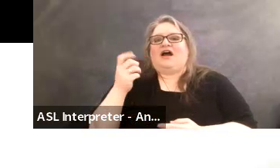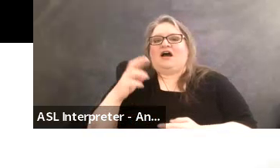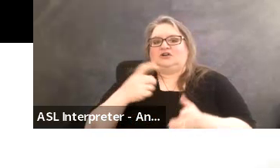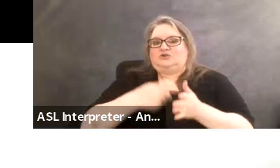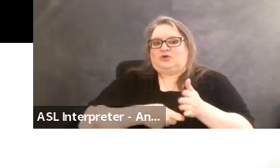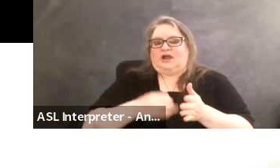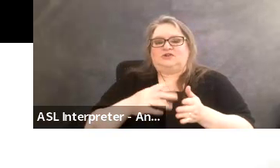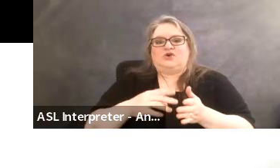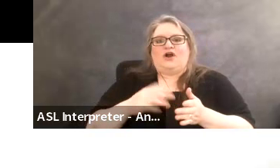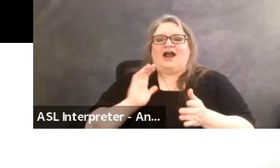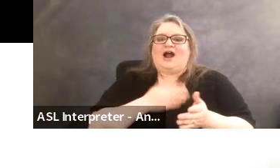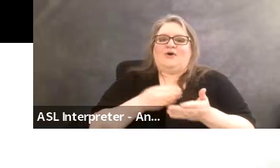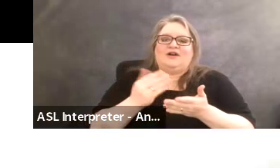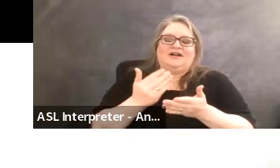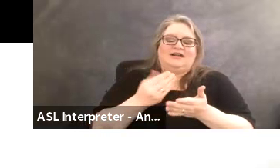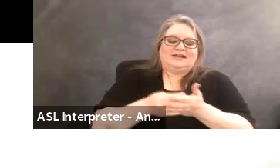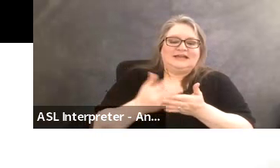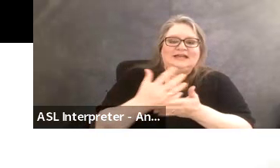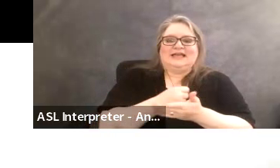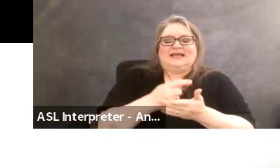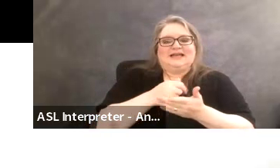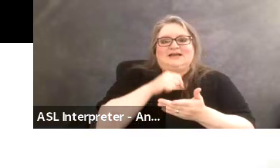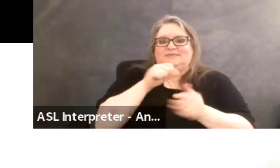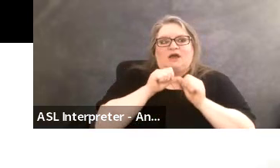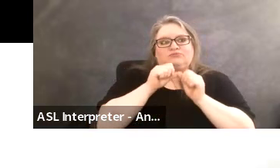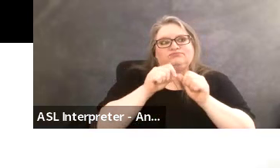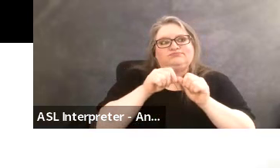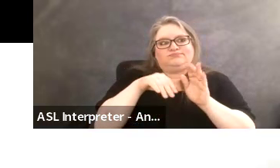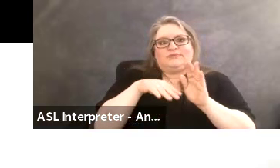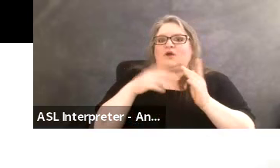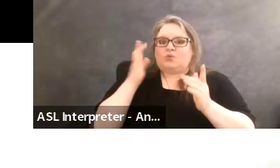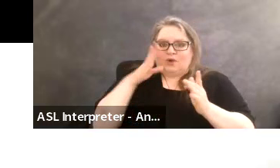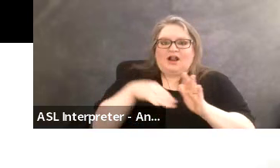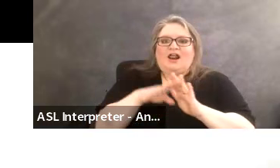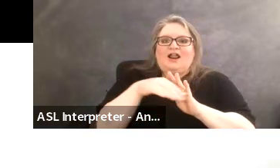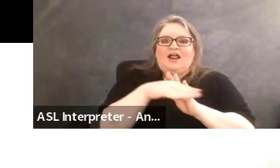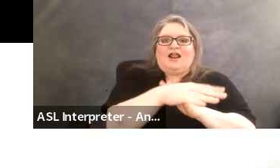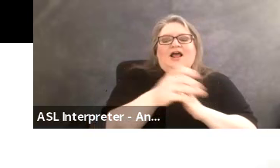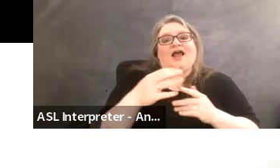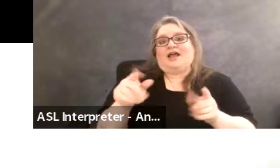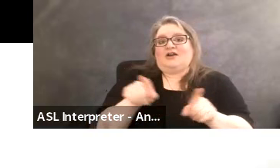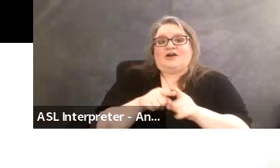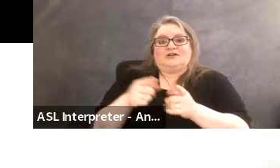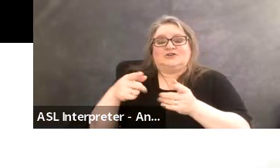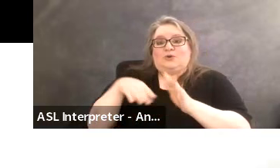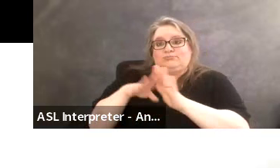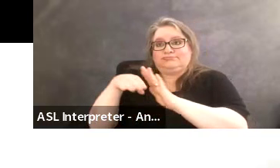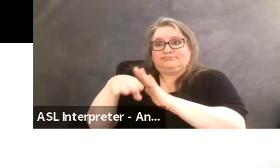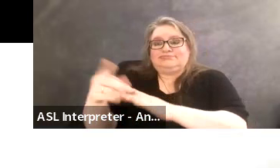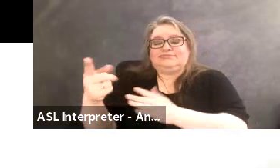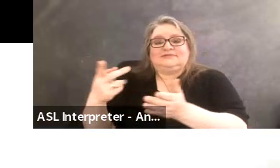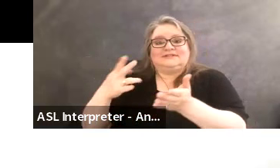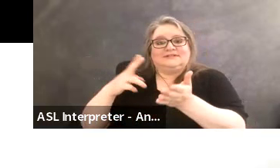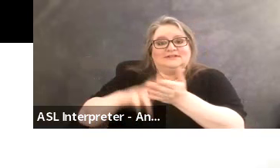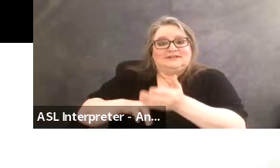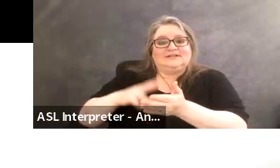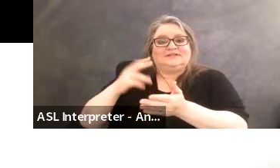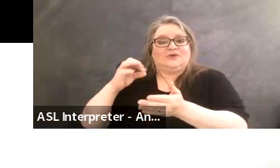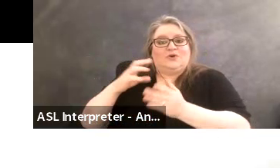inconsistent incomes. We tend to have inconsistent contracts and clients. We also tend to have,